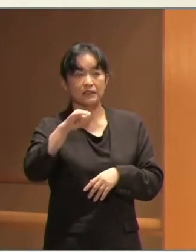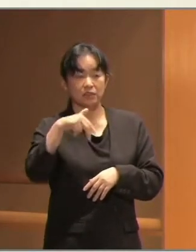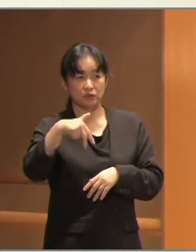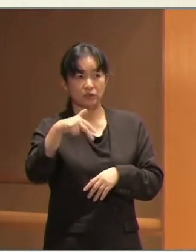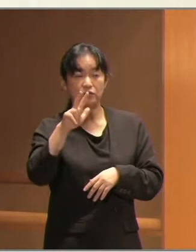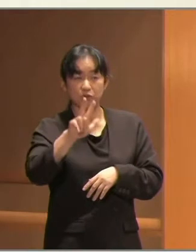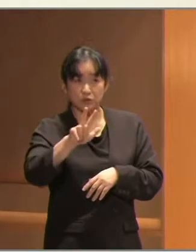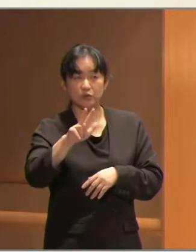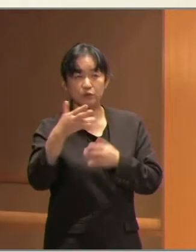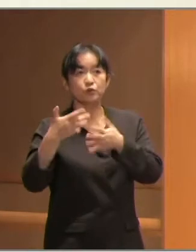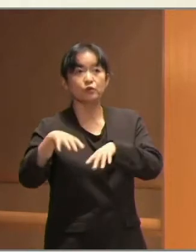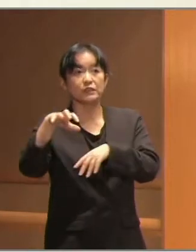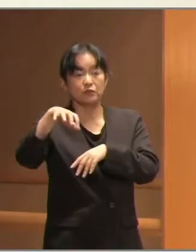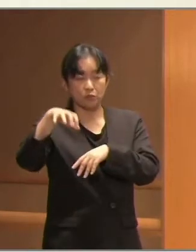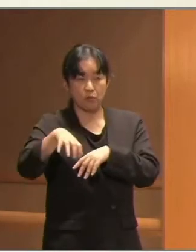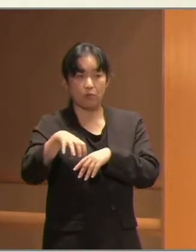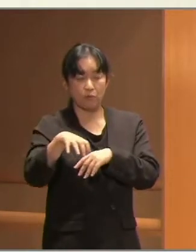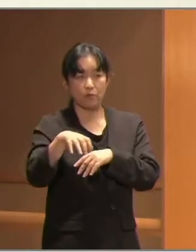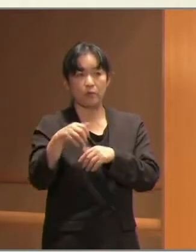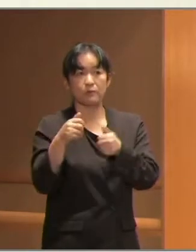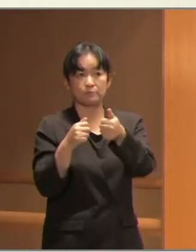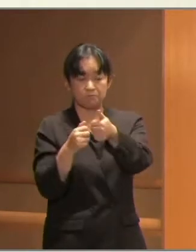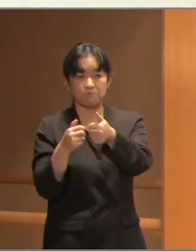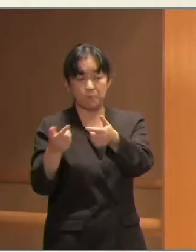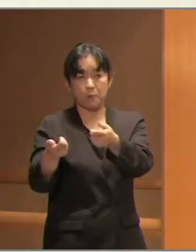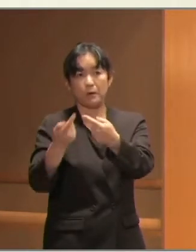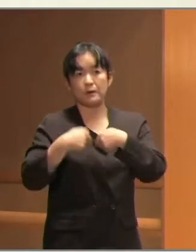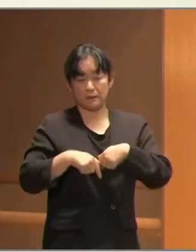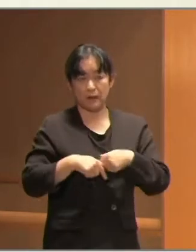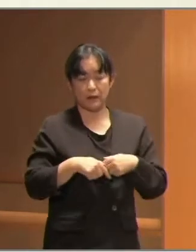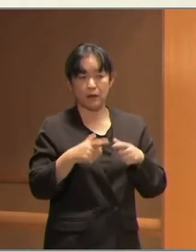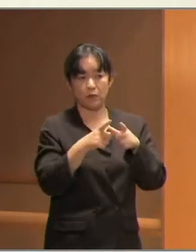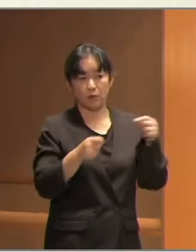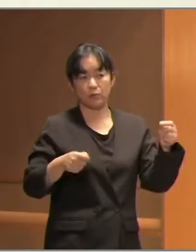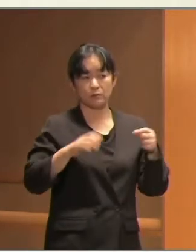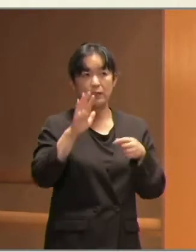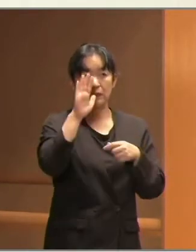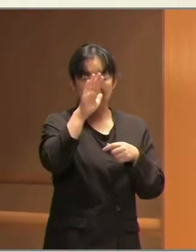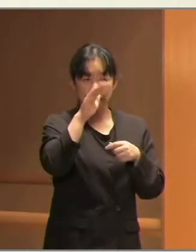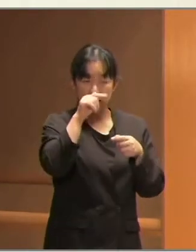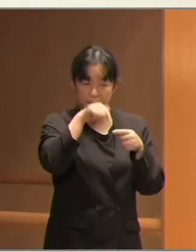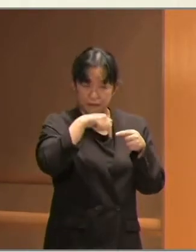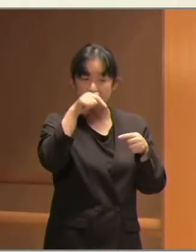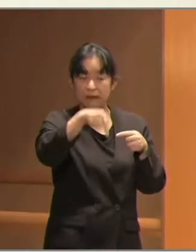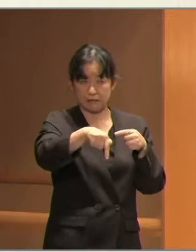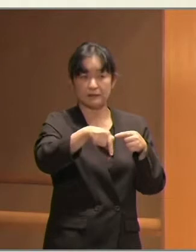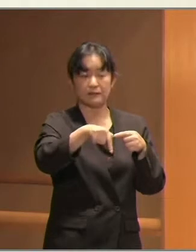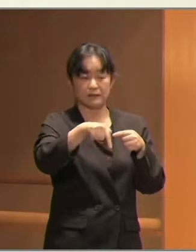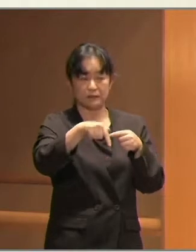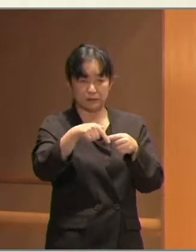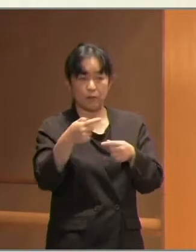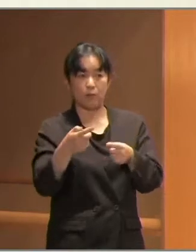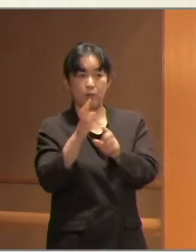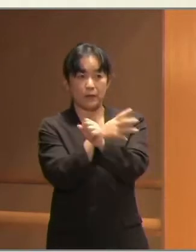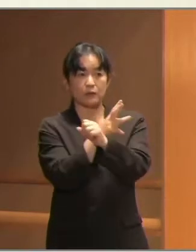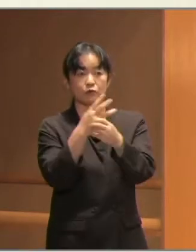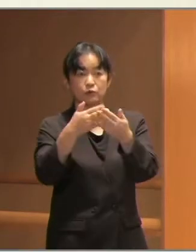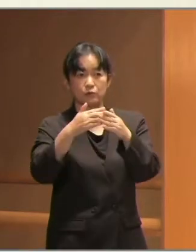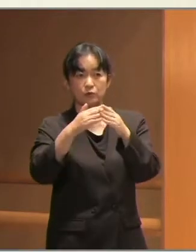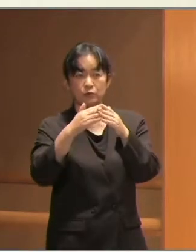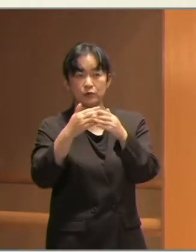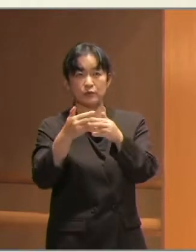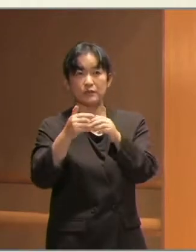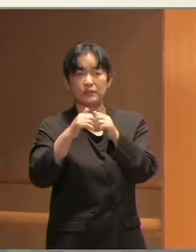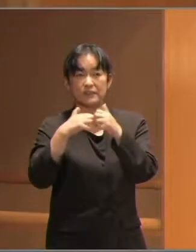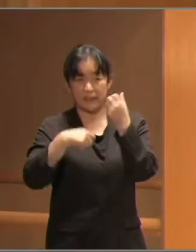Israeli, Izhar Newman, as his apprentice. Ever since, Mr. Kobayashi has been receiving various apprentices, and